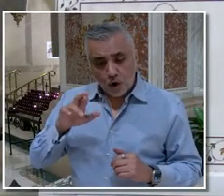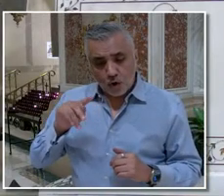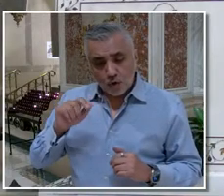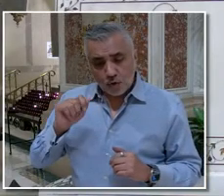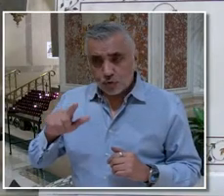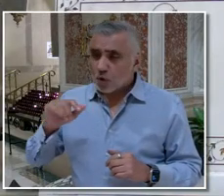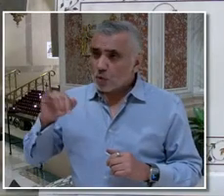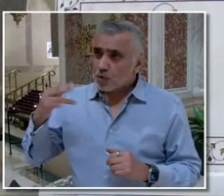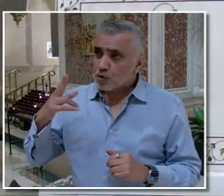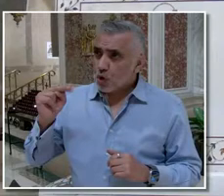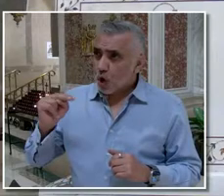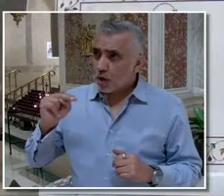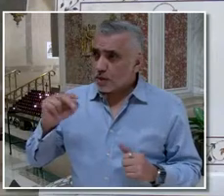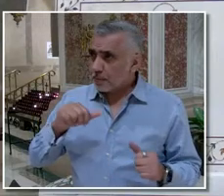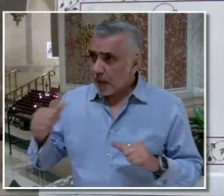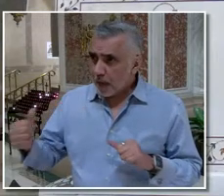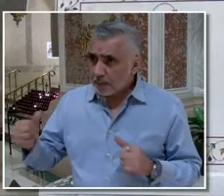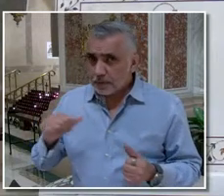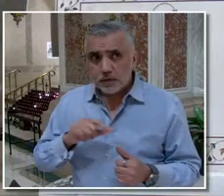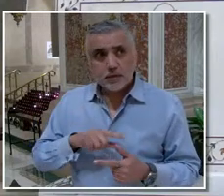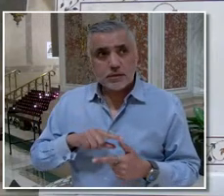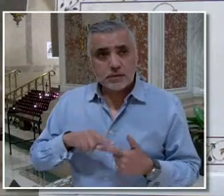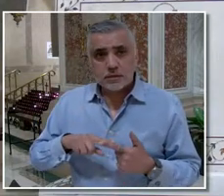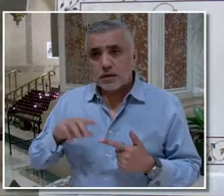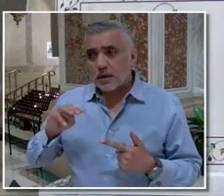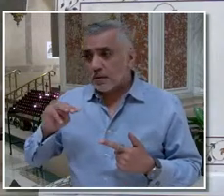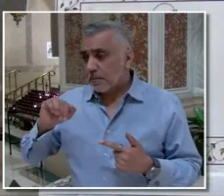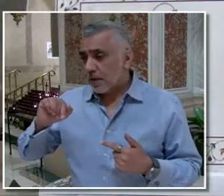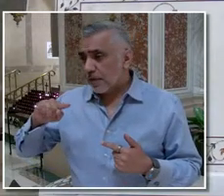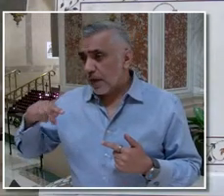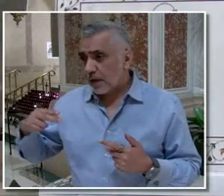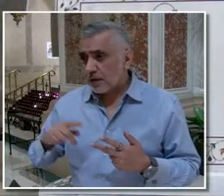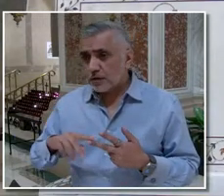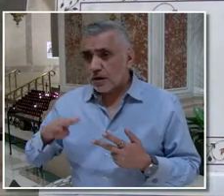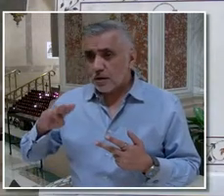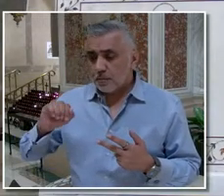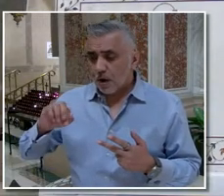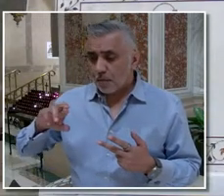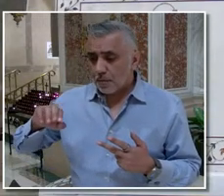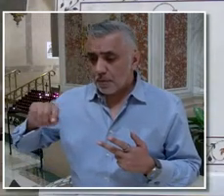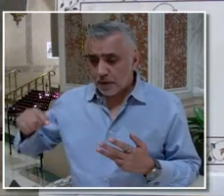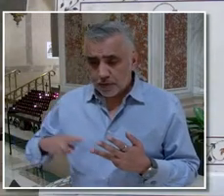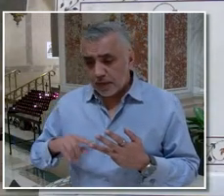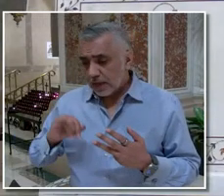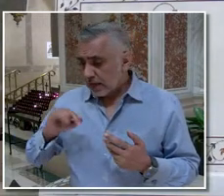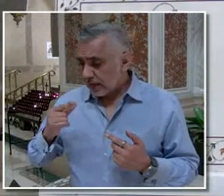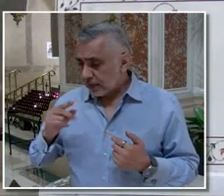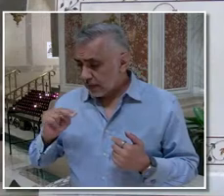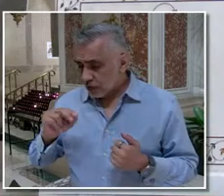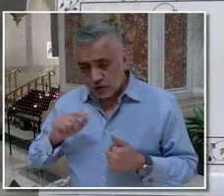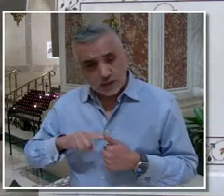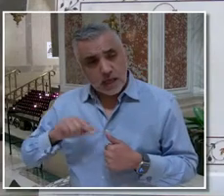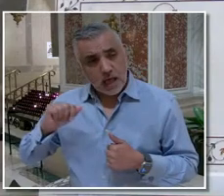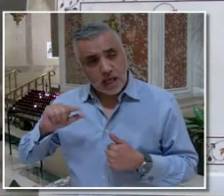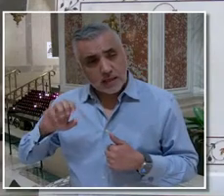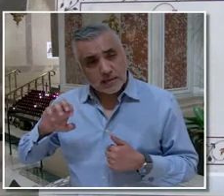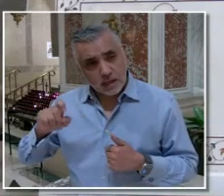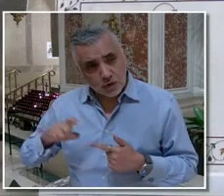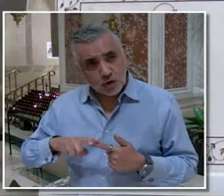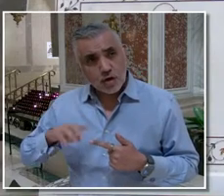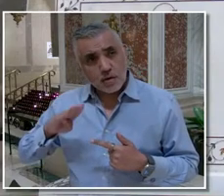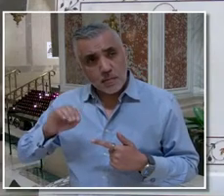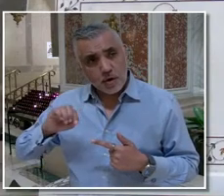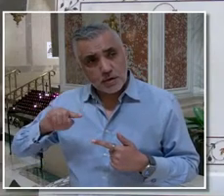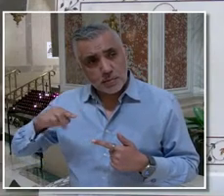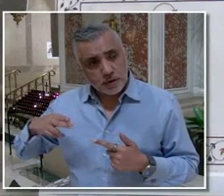with John the Baptist, Stephen, Matthias, Barnabas, Ignatius, Alexander,